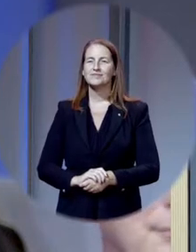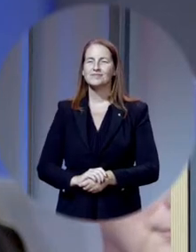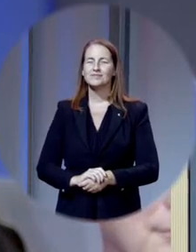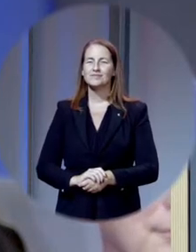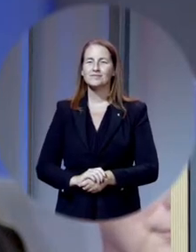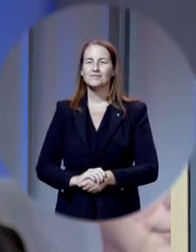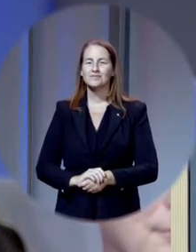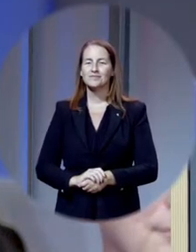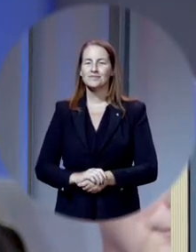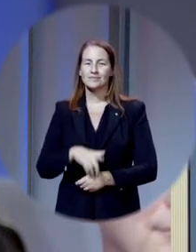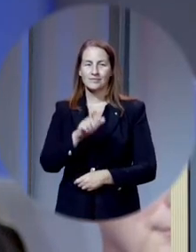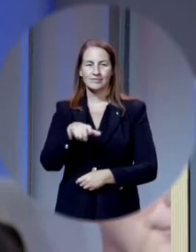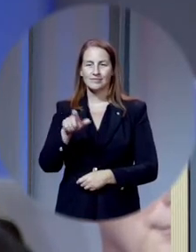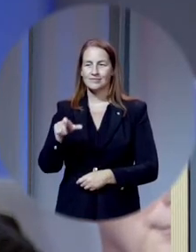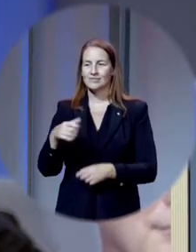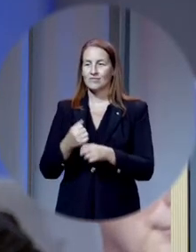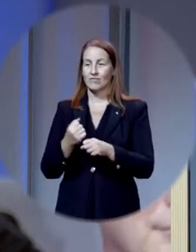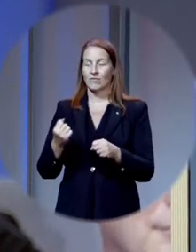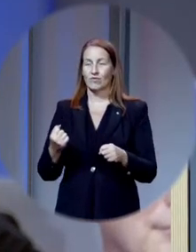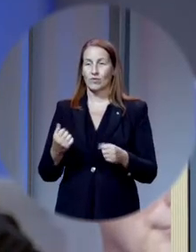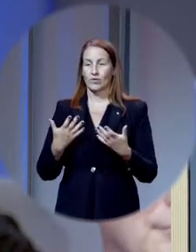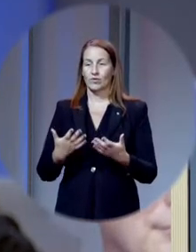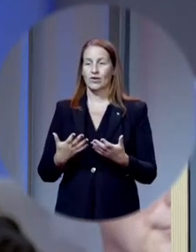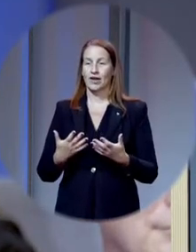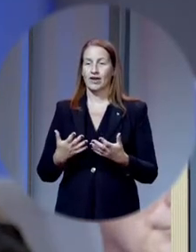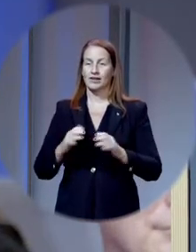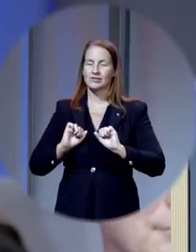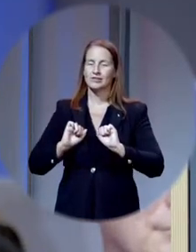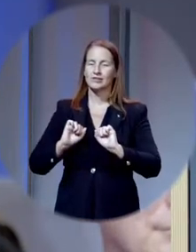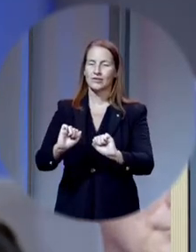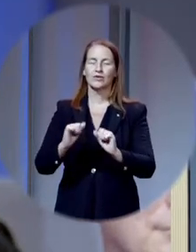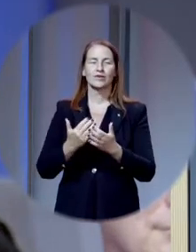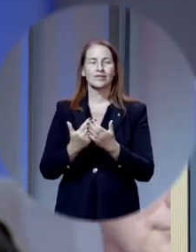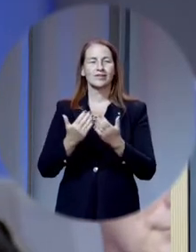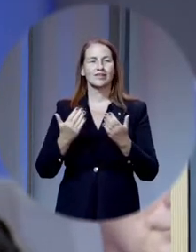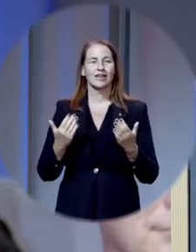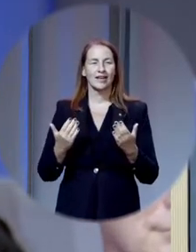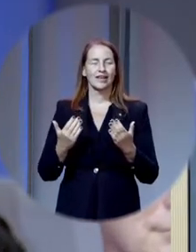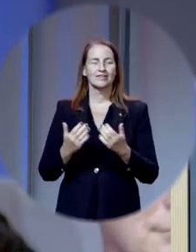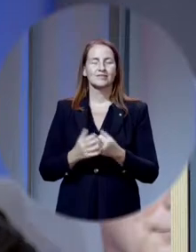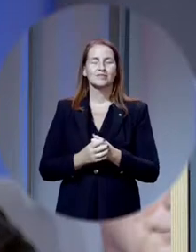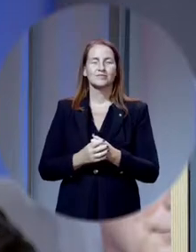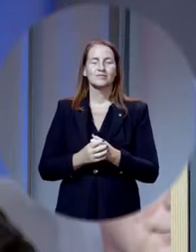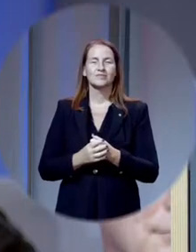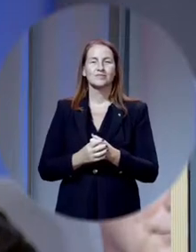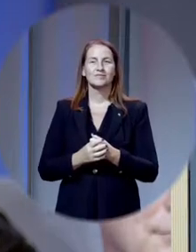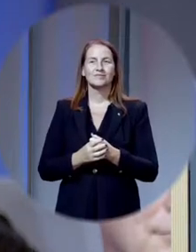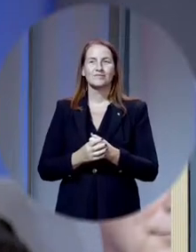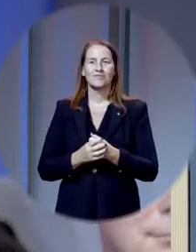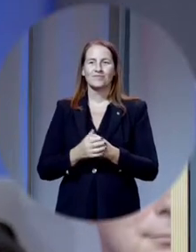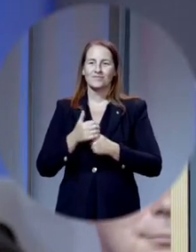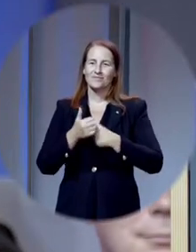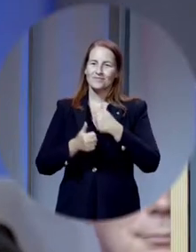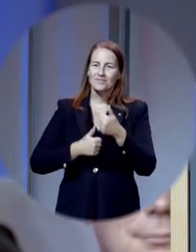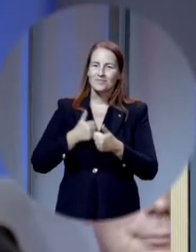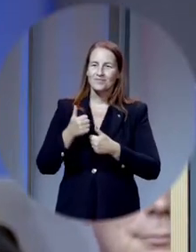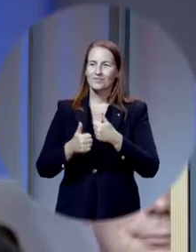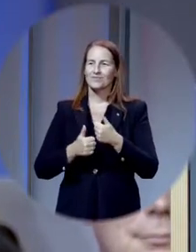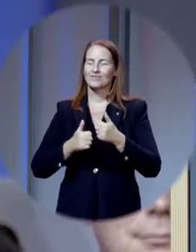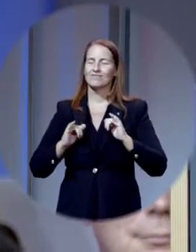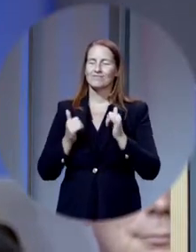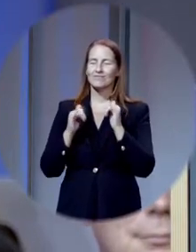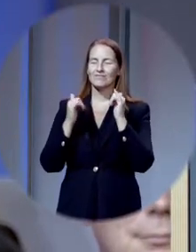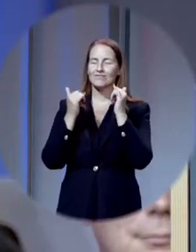Graduands, this is very much your day. It's a day to celebrate your achievements and